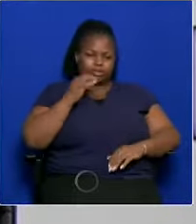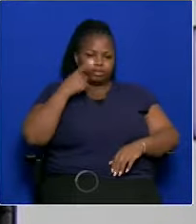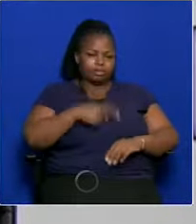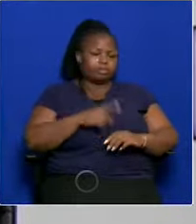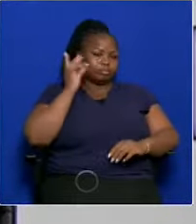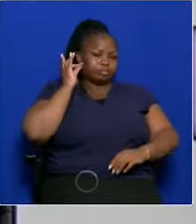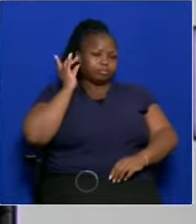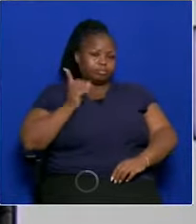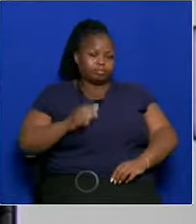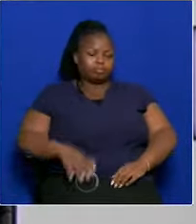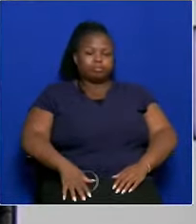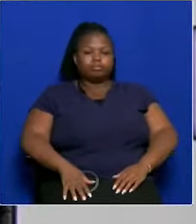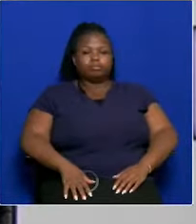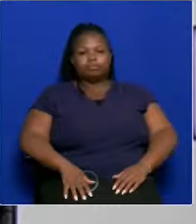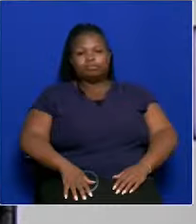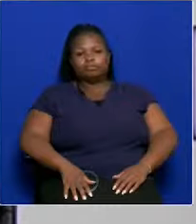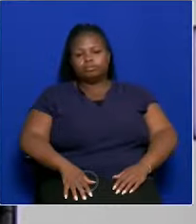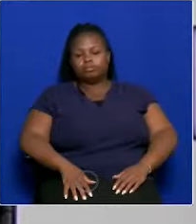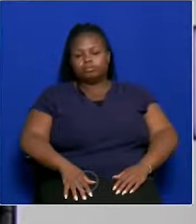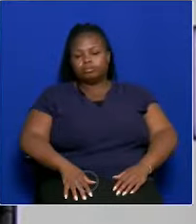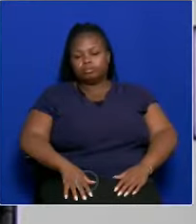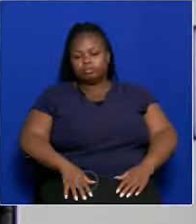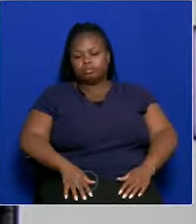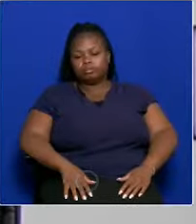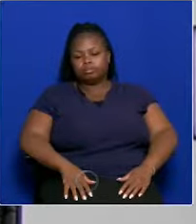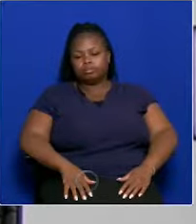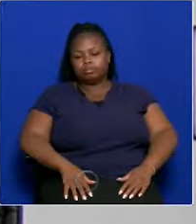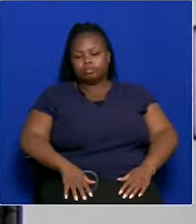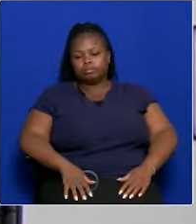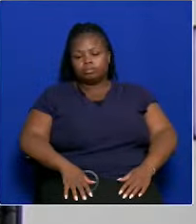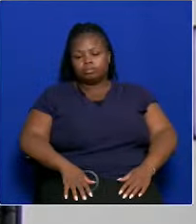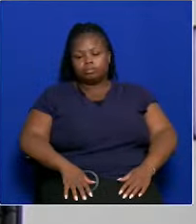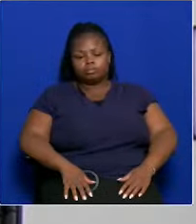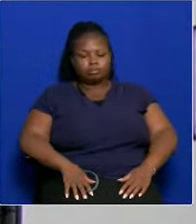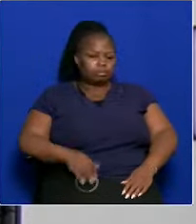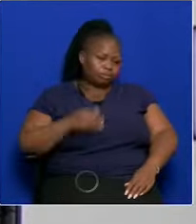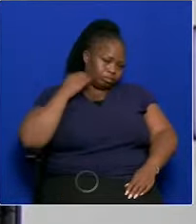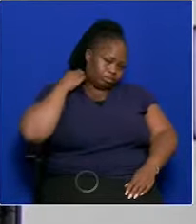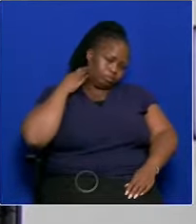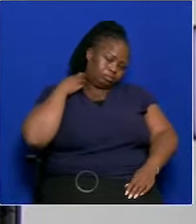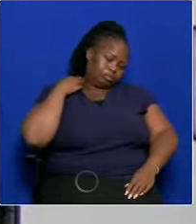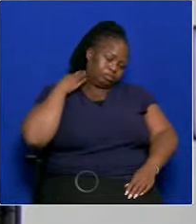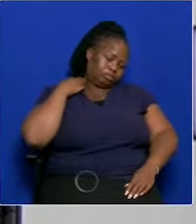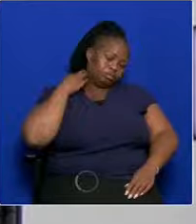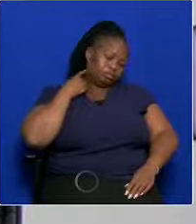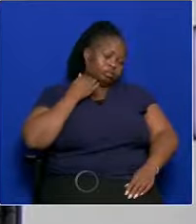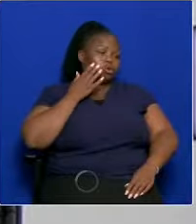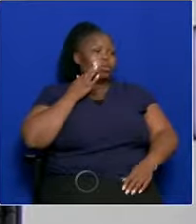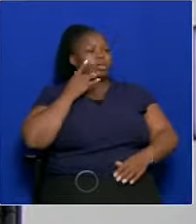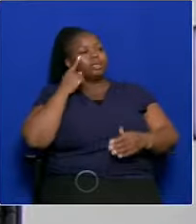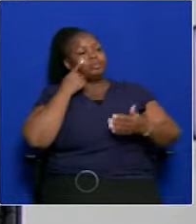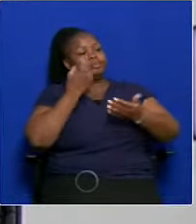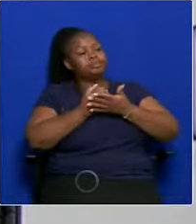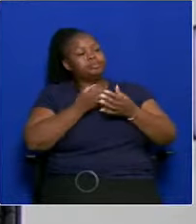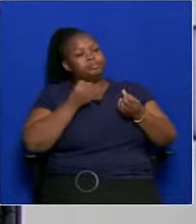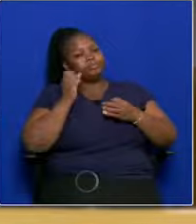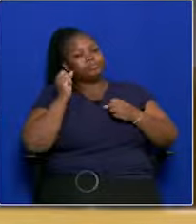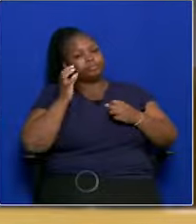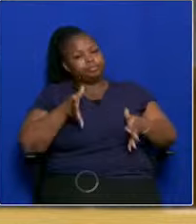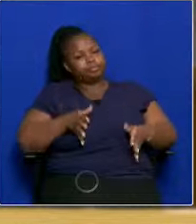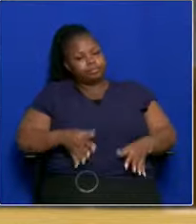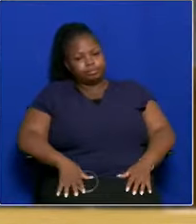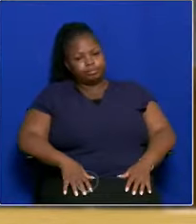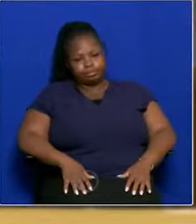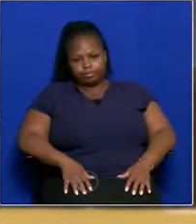I heard about it when the testimony was given here. Before that, you didn't hear